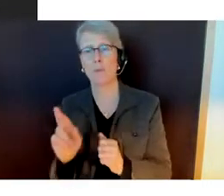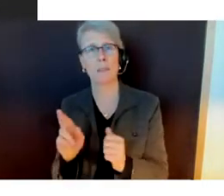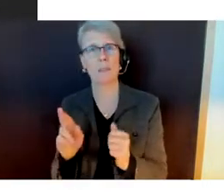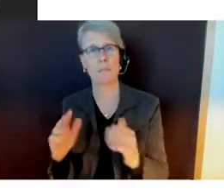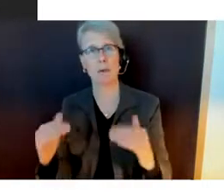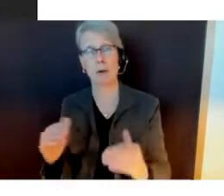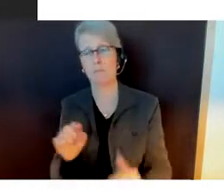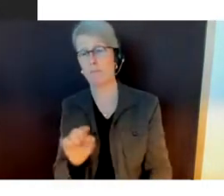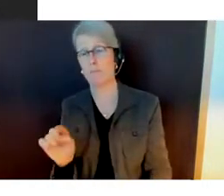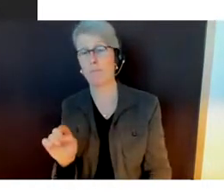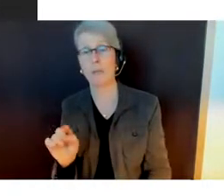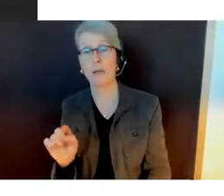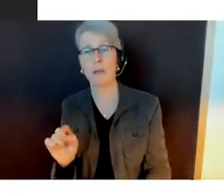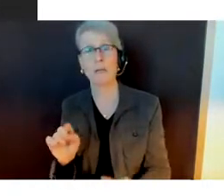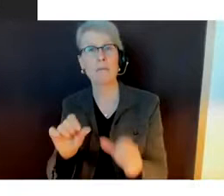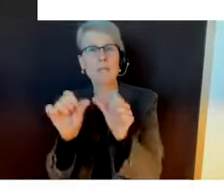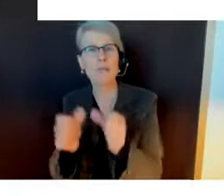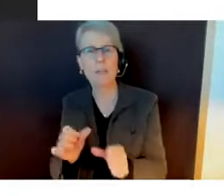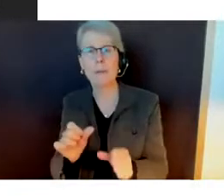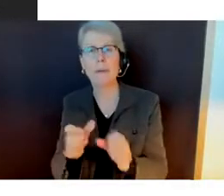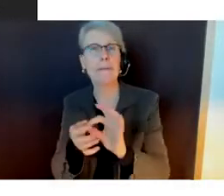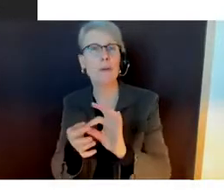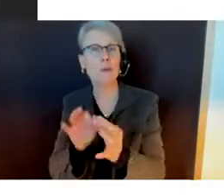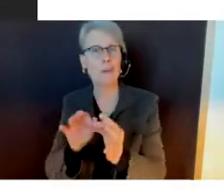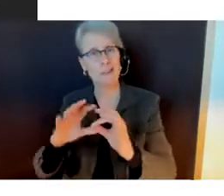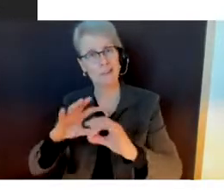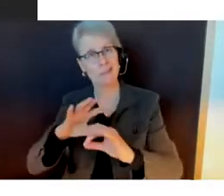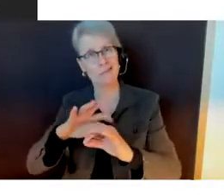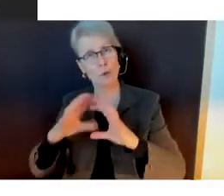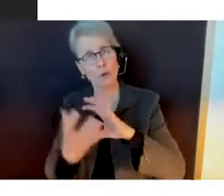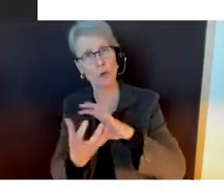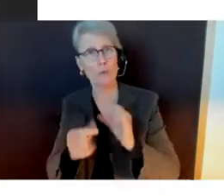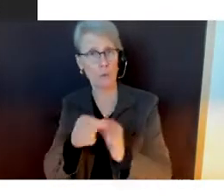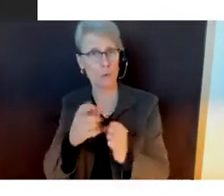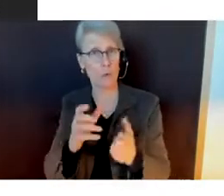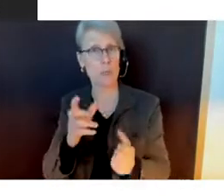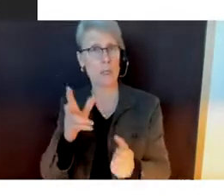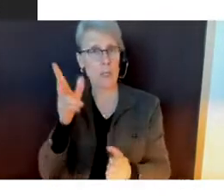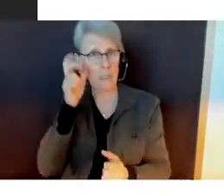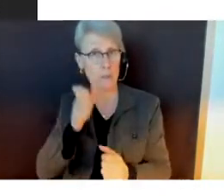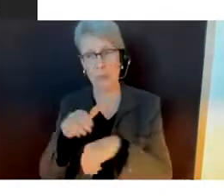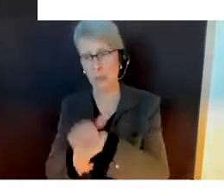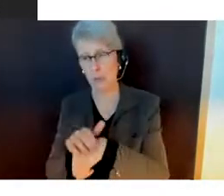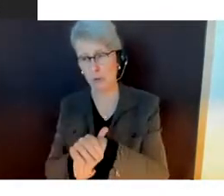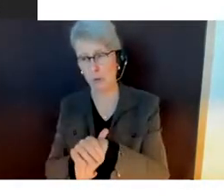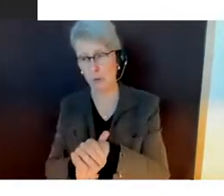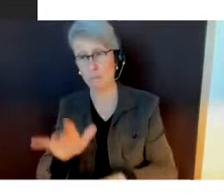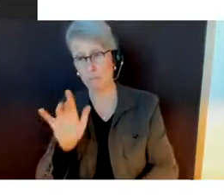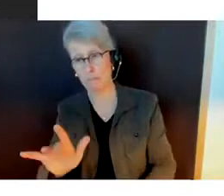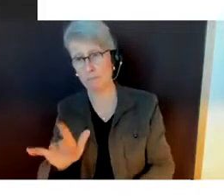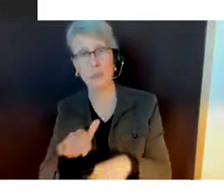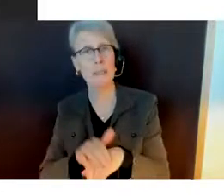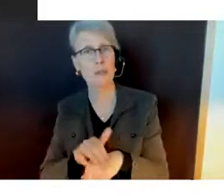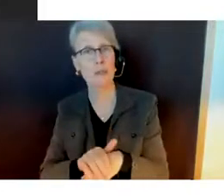bottom right-hand corner, you'll see an icon that says interpretation. If you'd like to hear this presentation in English, please